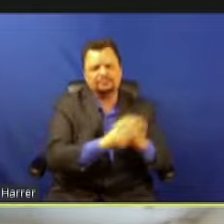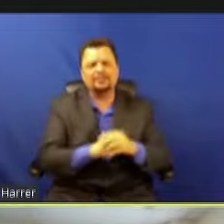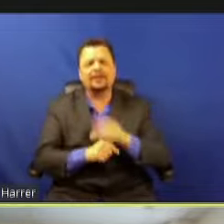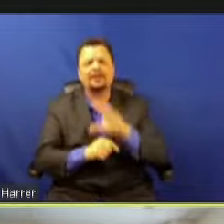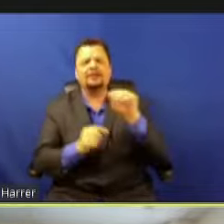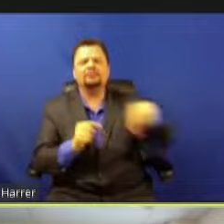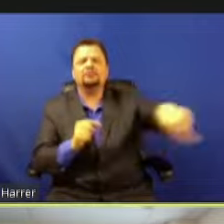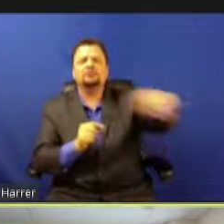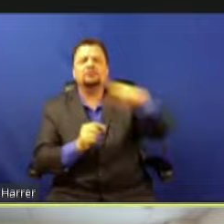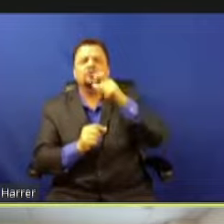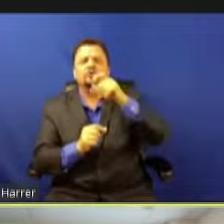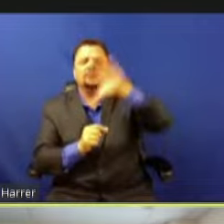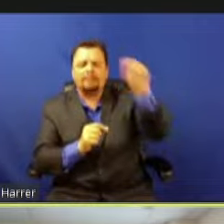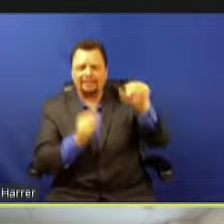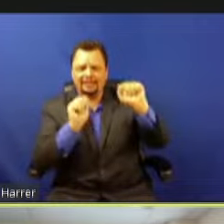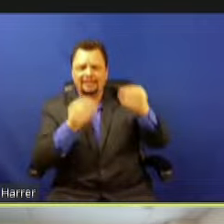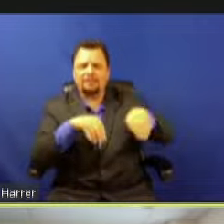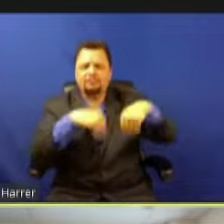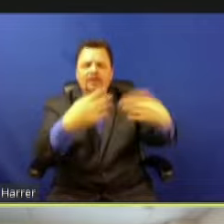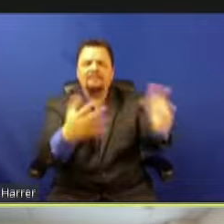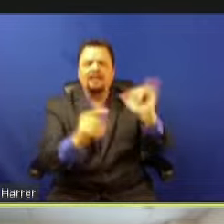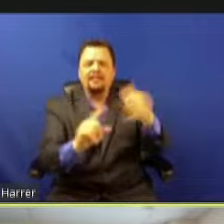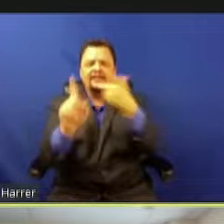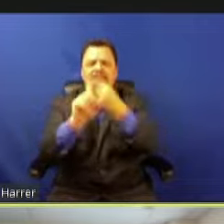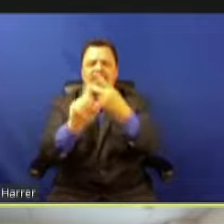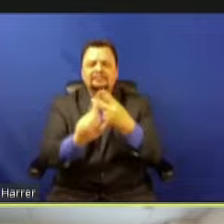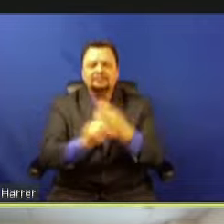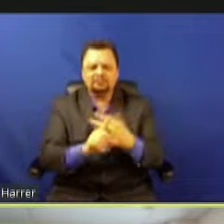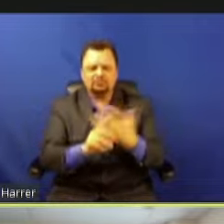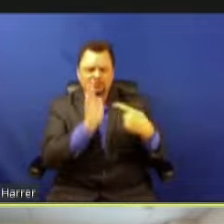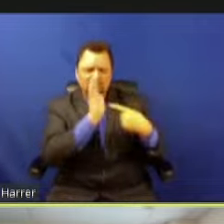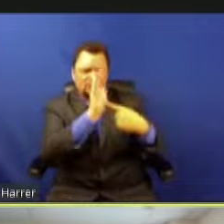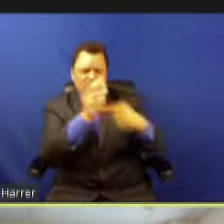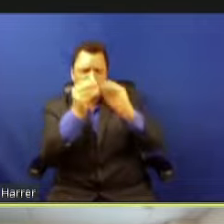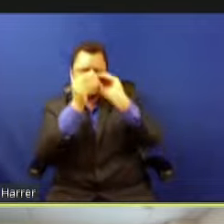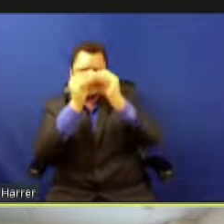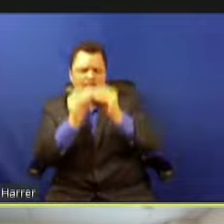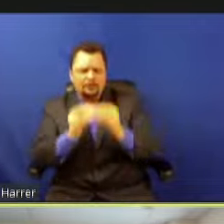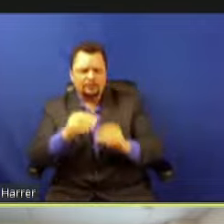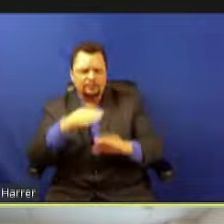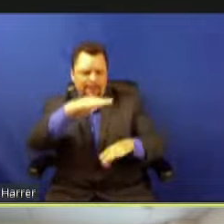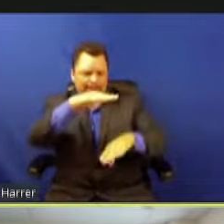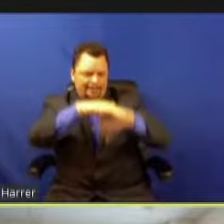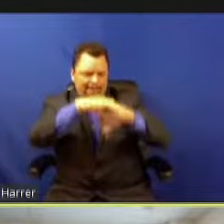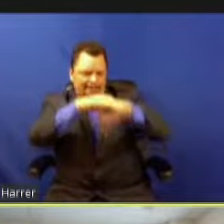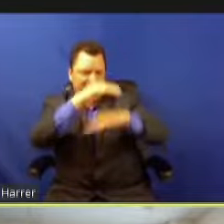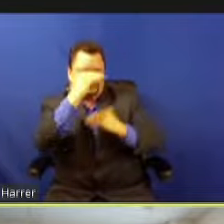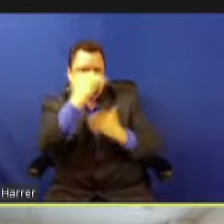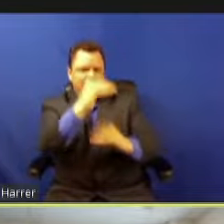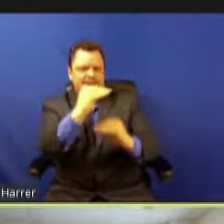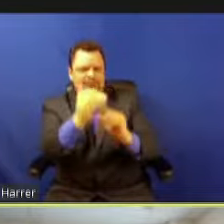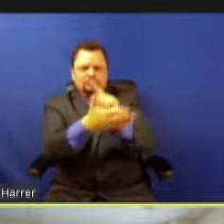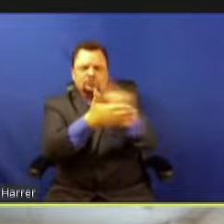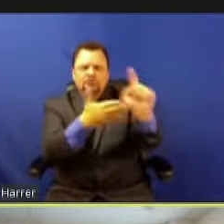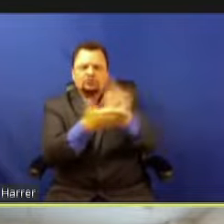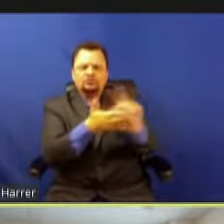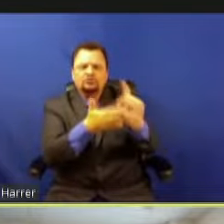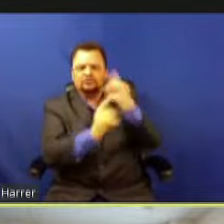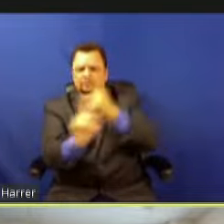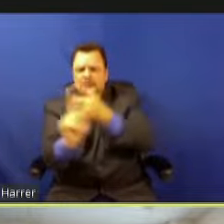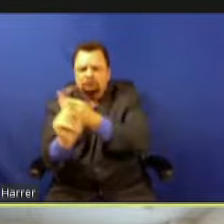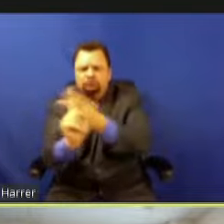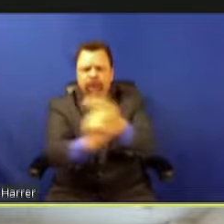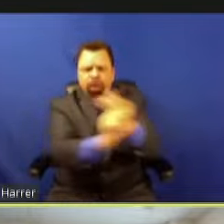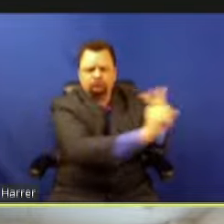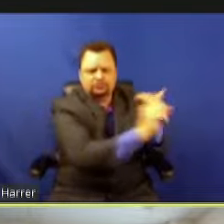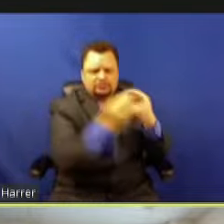our analysis of the total capacity per week in Colorado to provide vaccines. And so Our